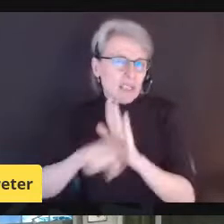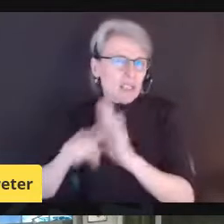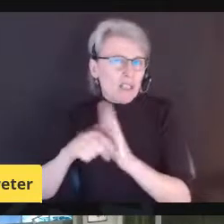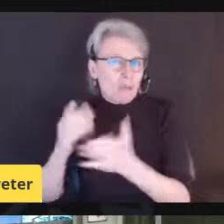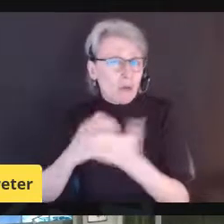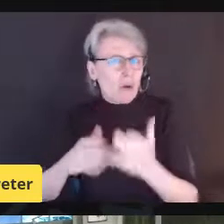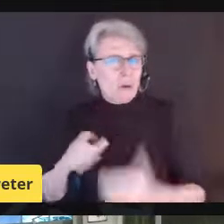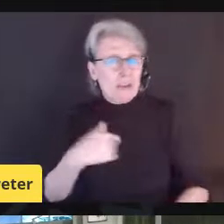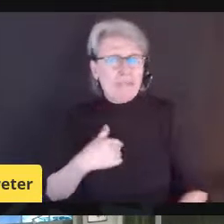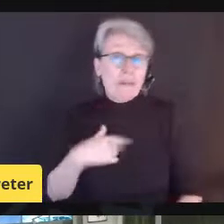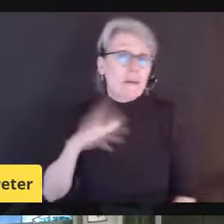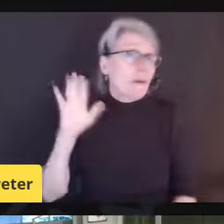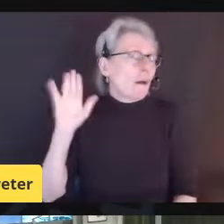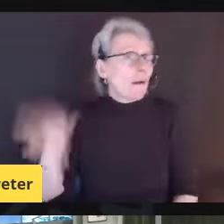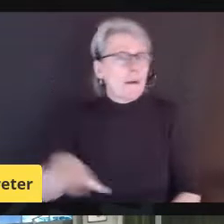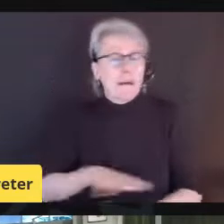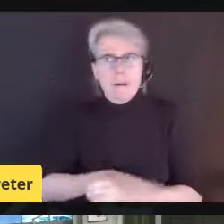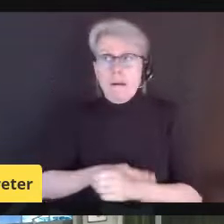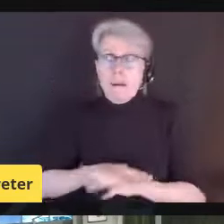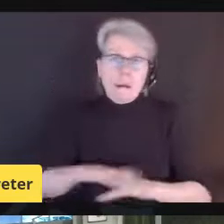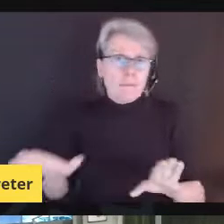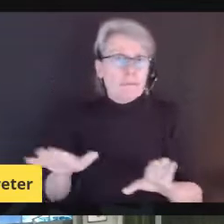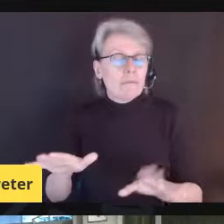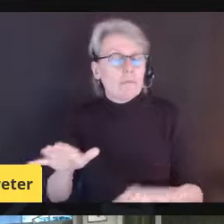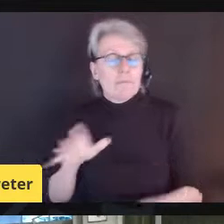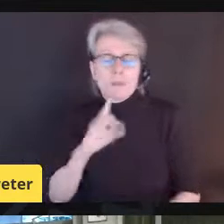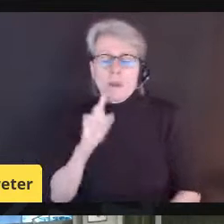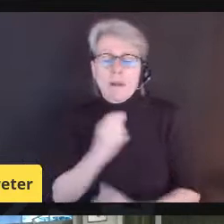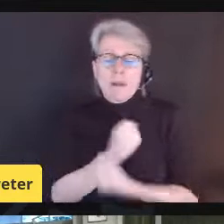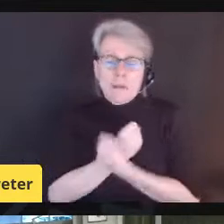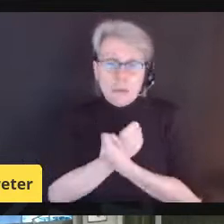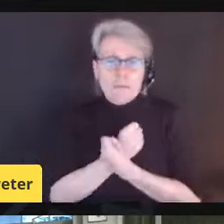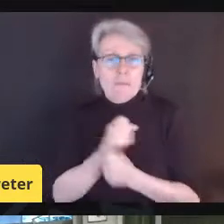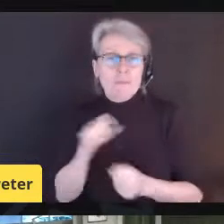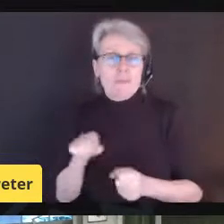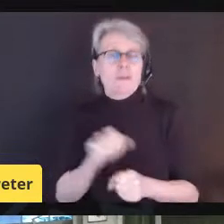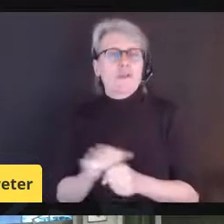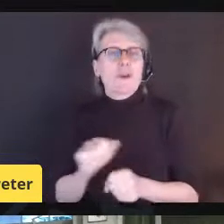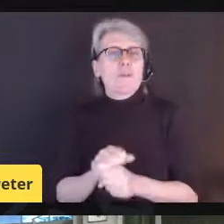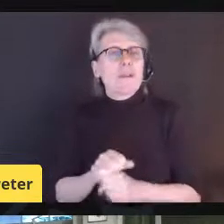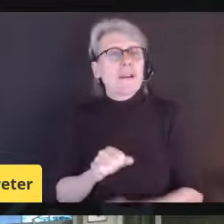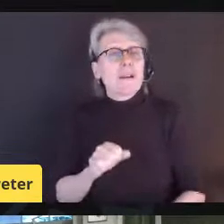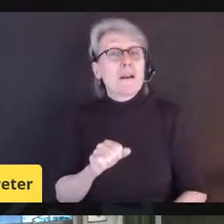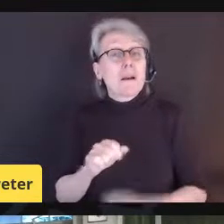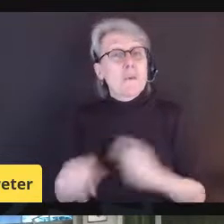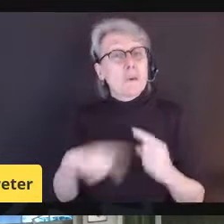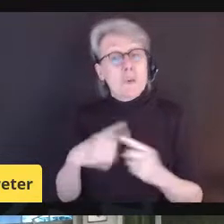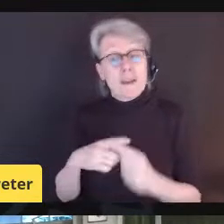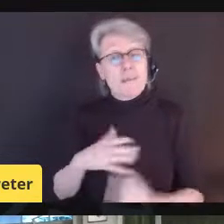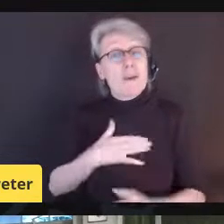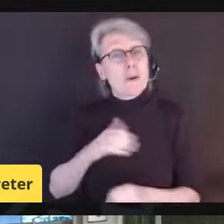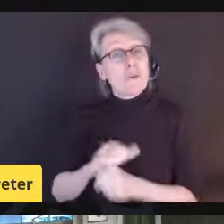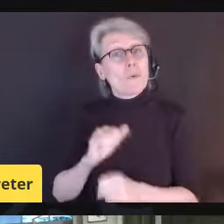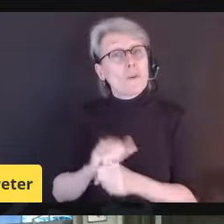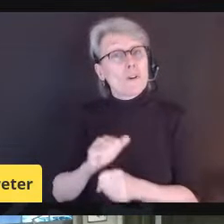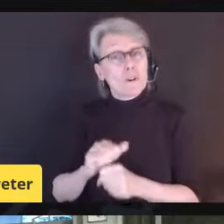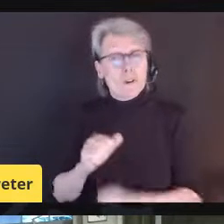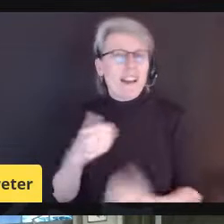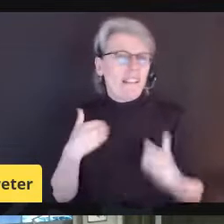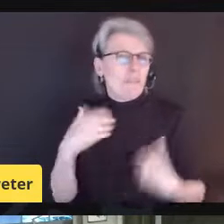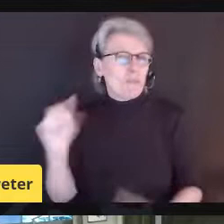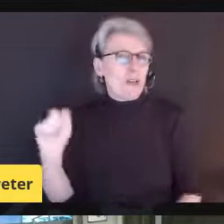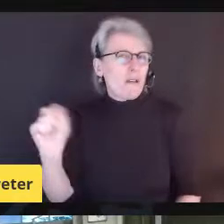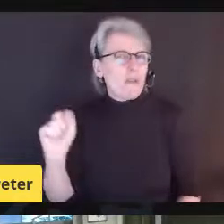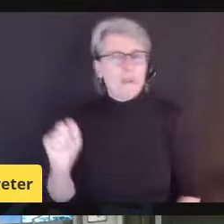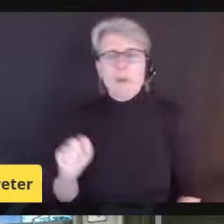I've never felt differently about loving this job. I don't love when the toilet overflows at work and I have to go and clean it,